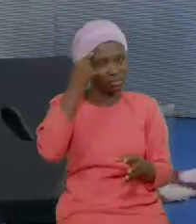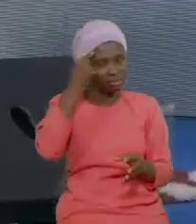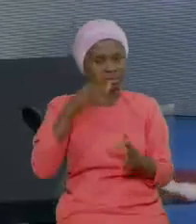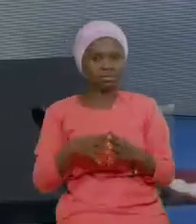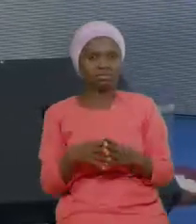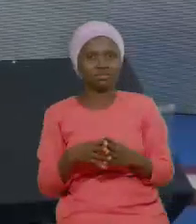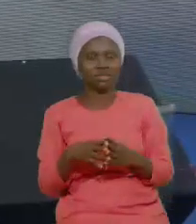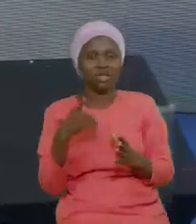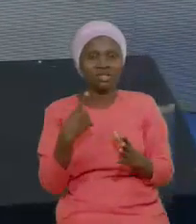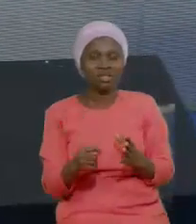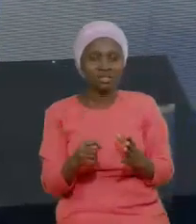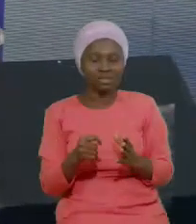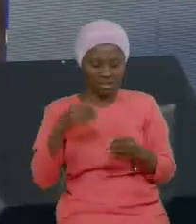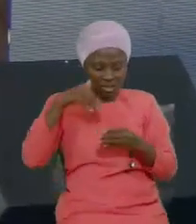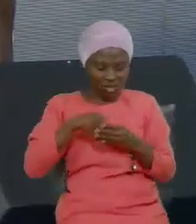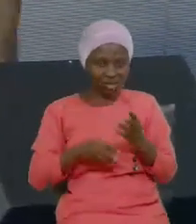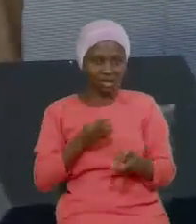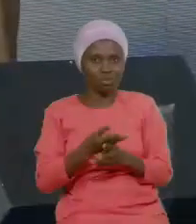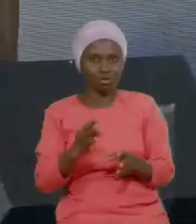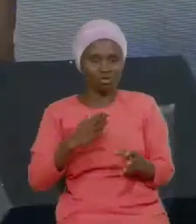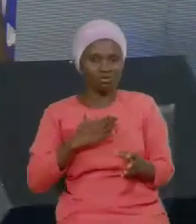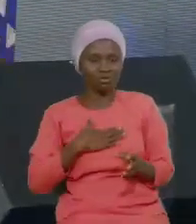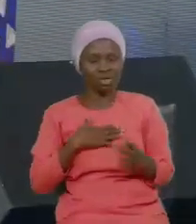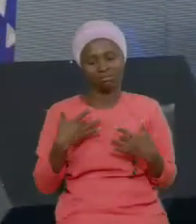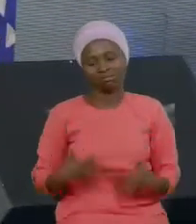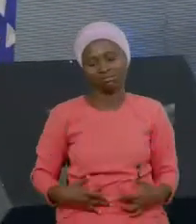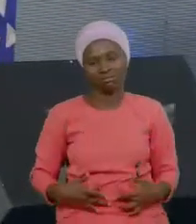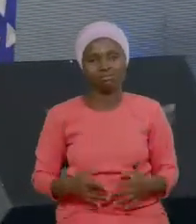The inner world of my discouragement.